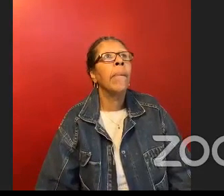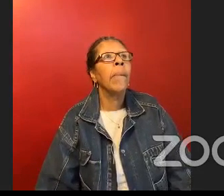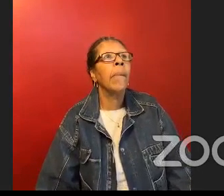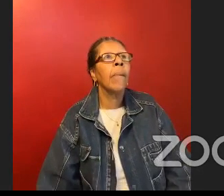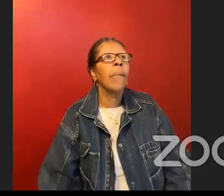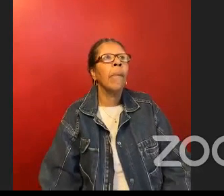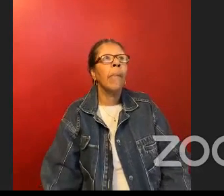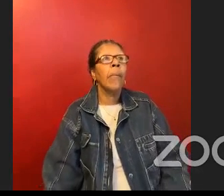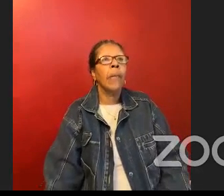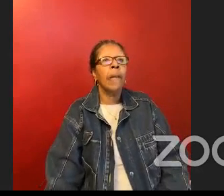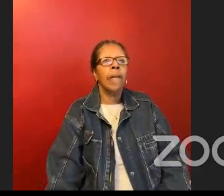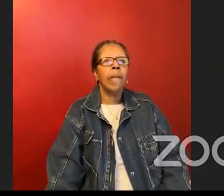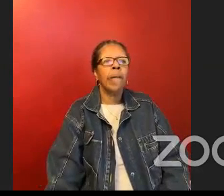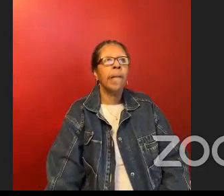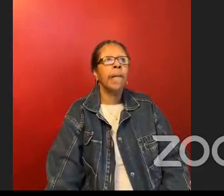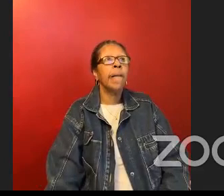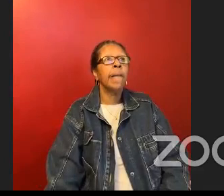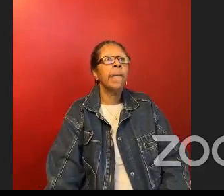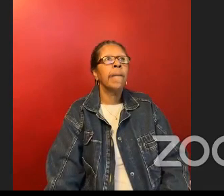Good morning, Anne.